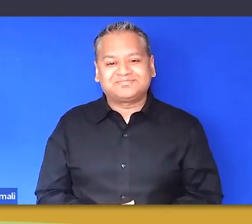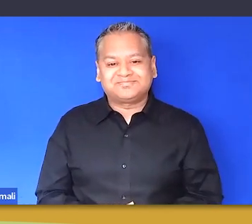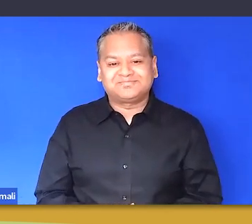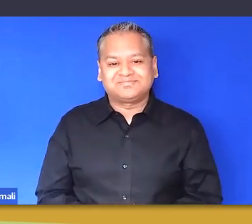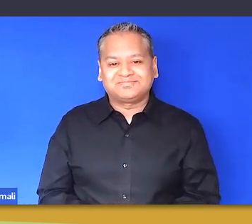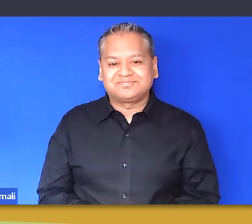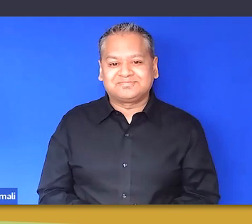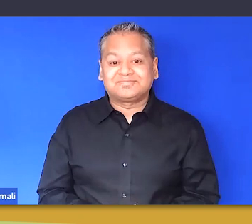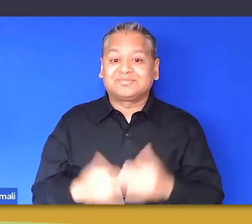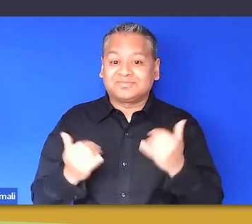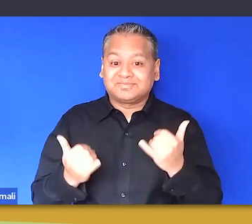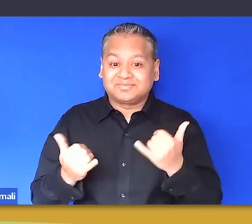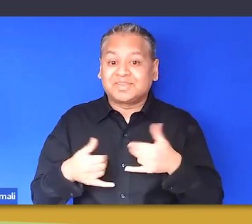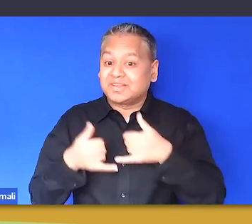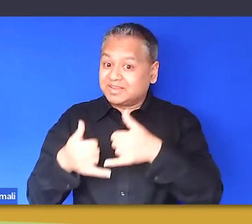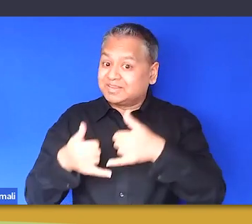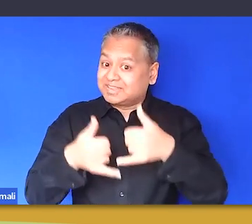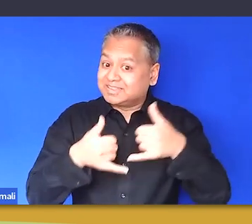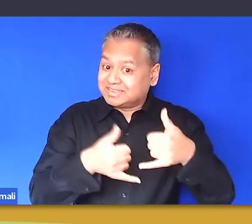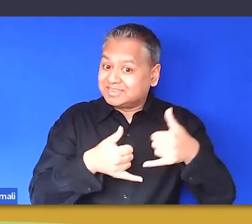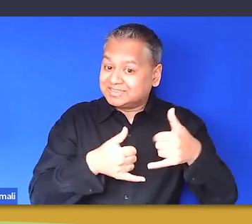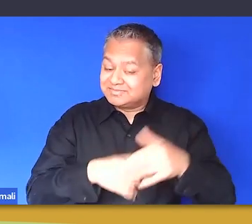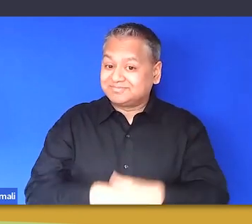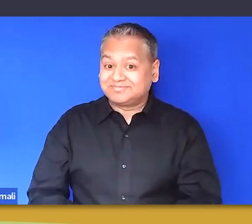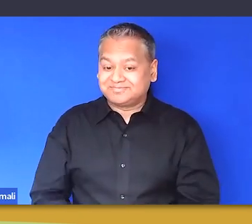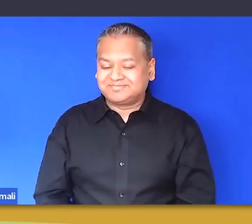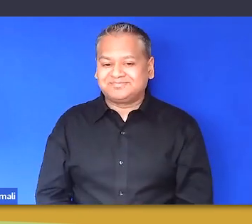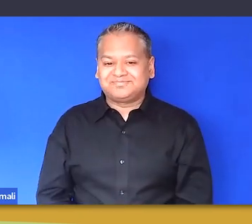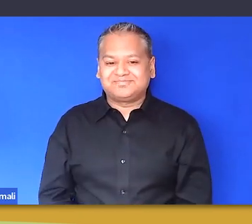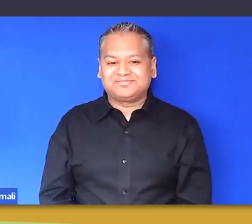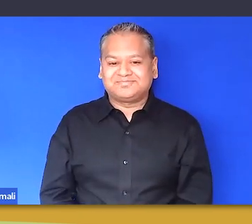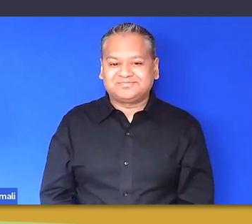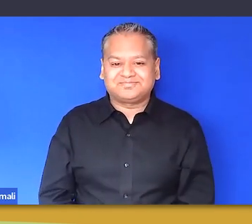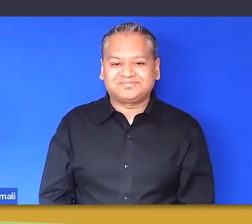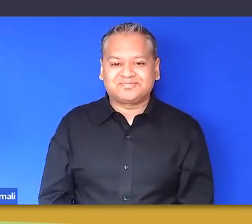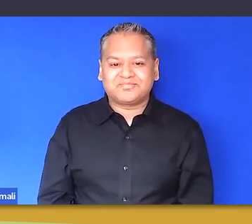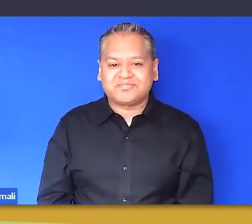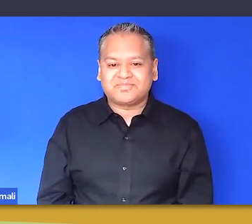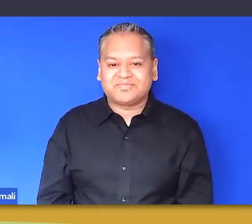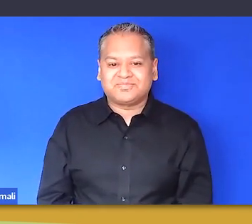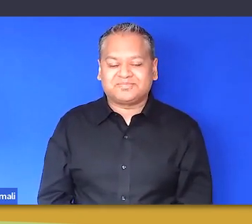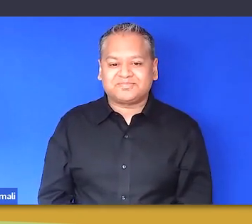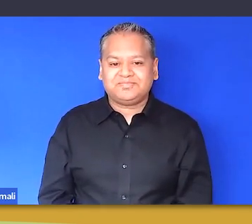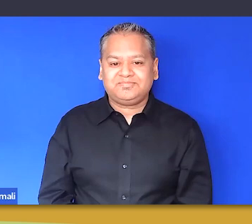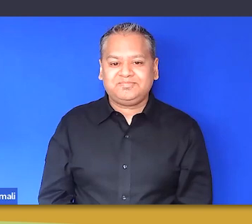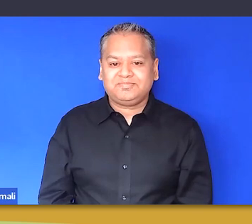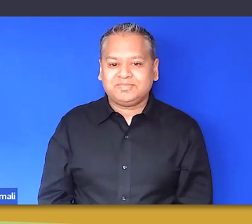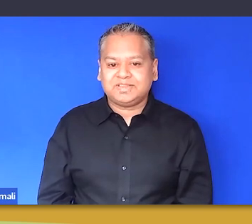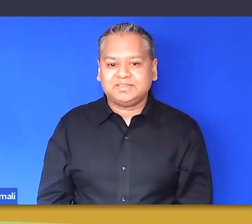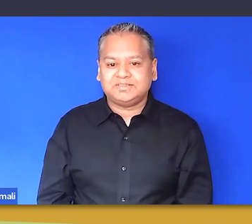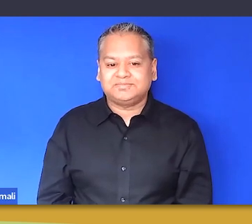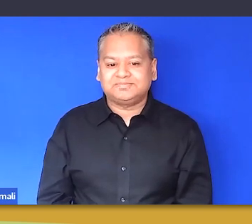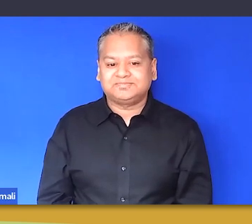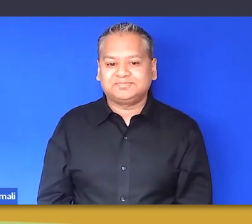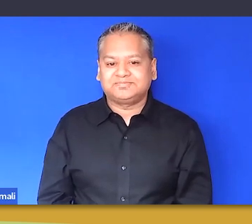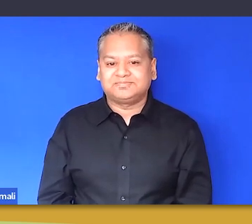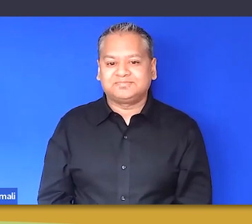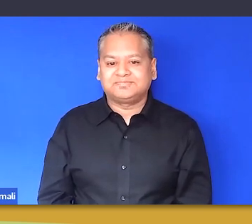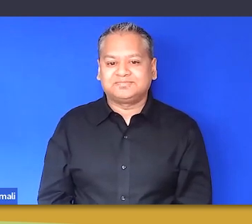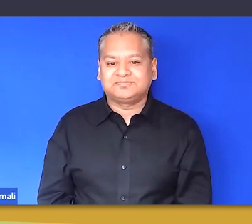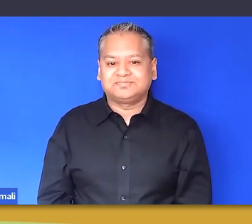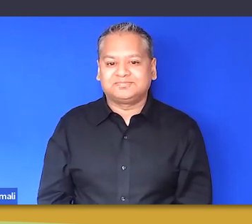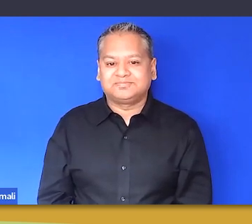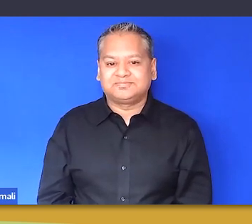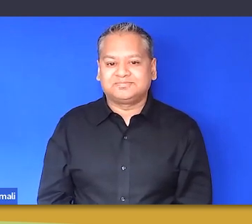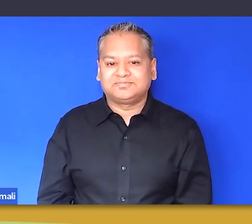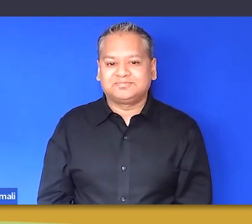are standing up to racism and making BC an even better place to live, work, and play. And I'll hand